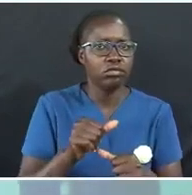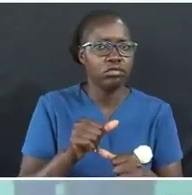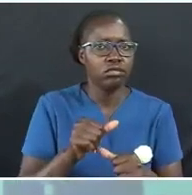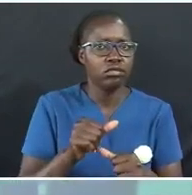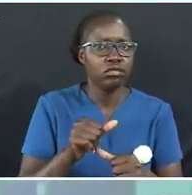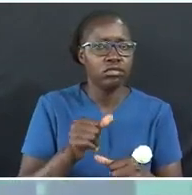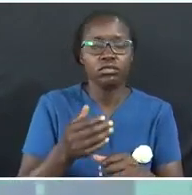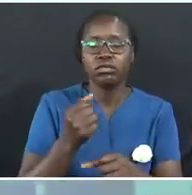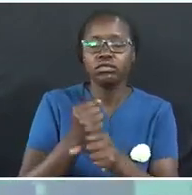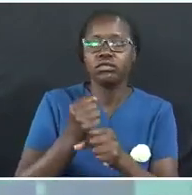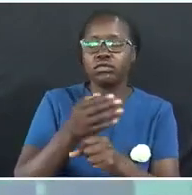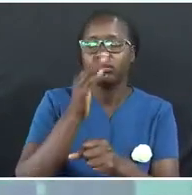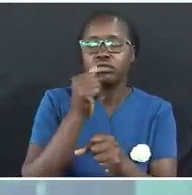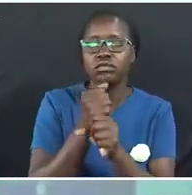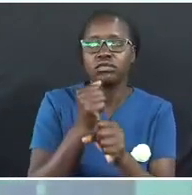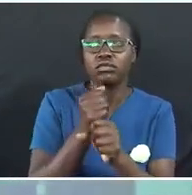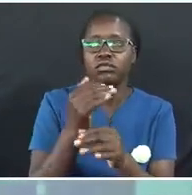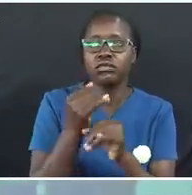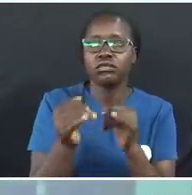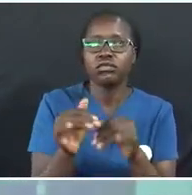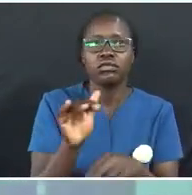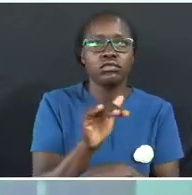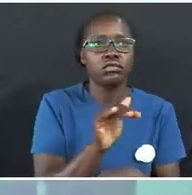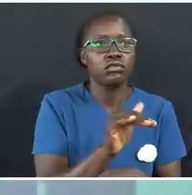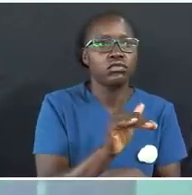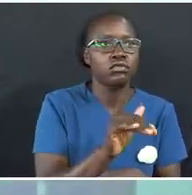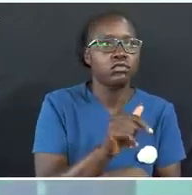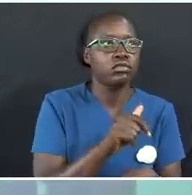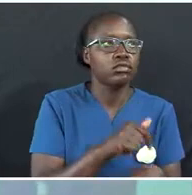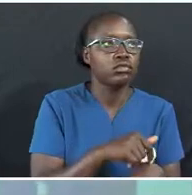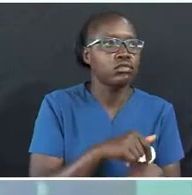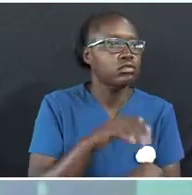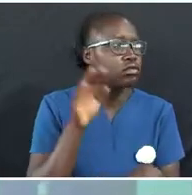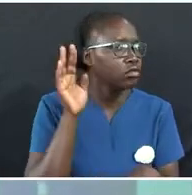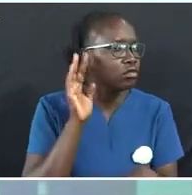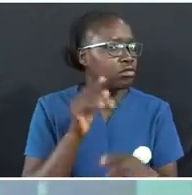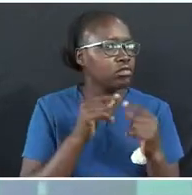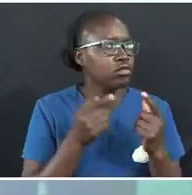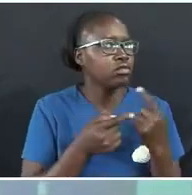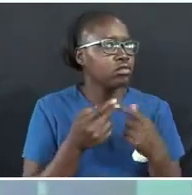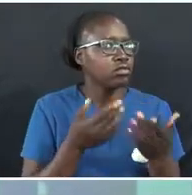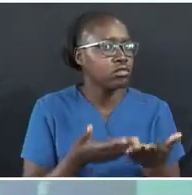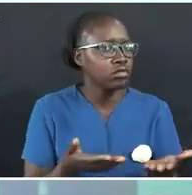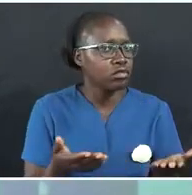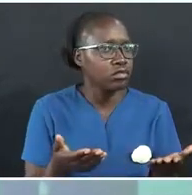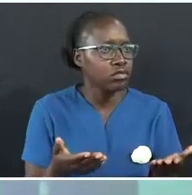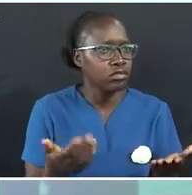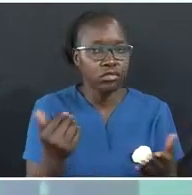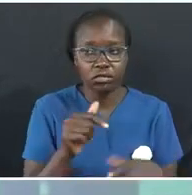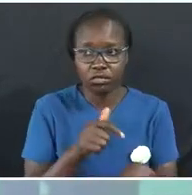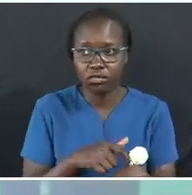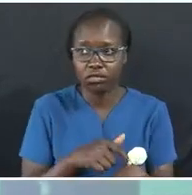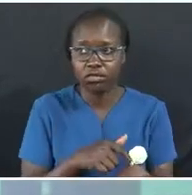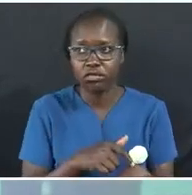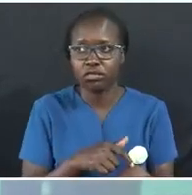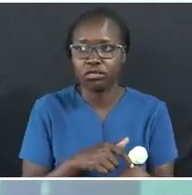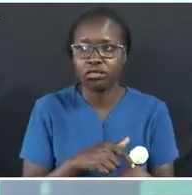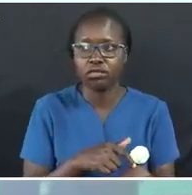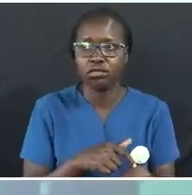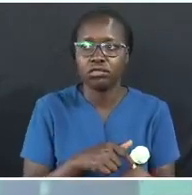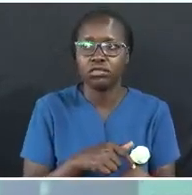here and ask that when you hear your pastor stand here at any time, all your